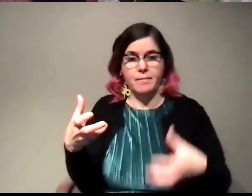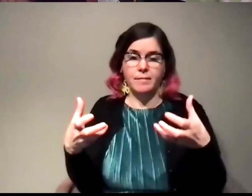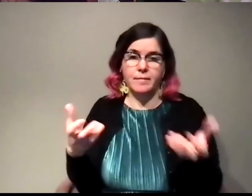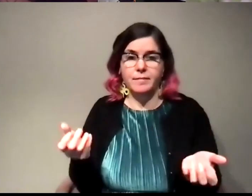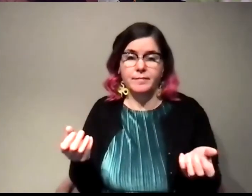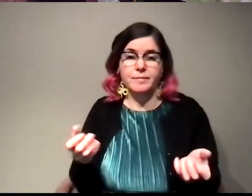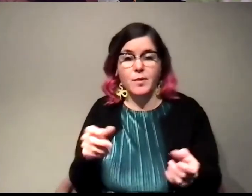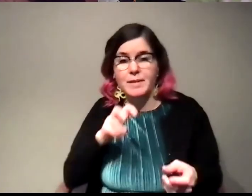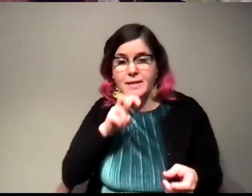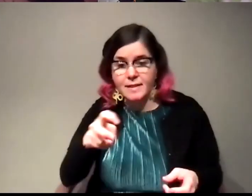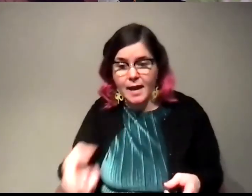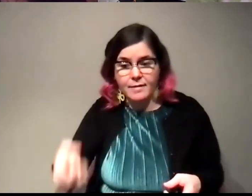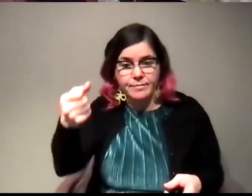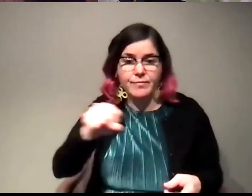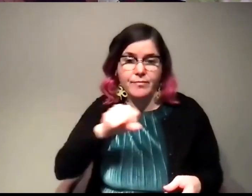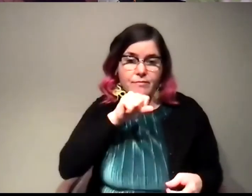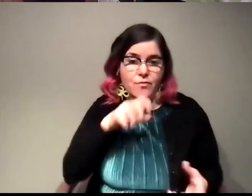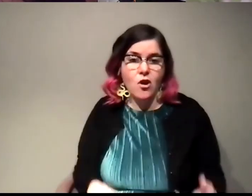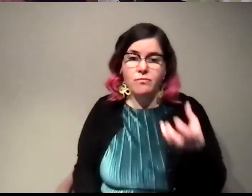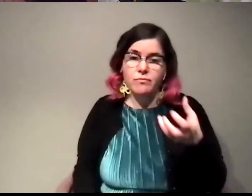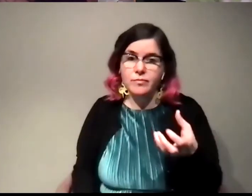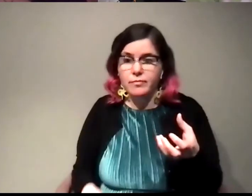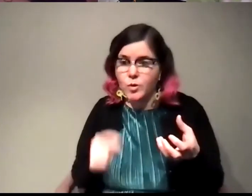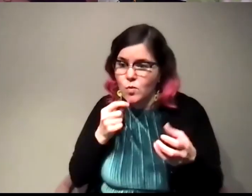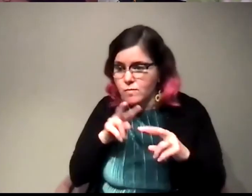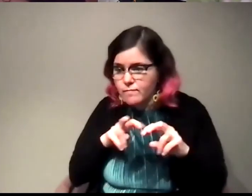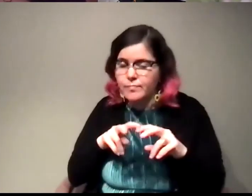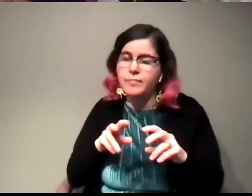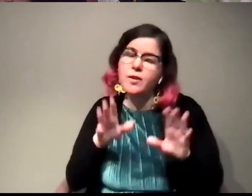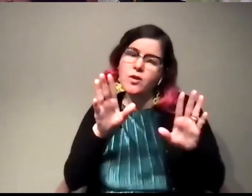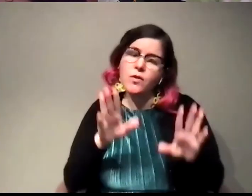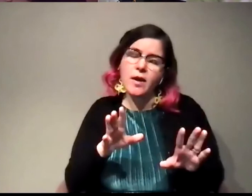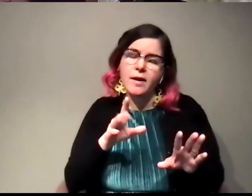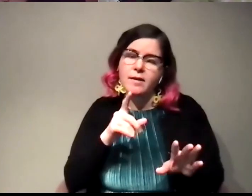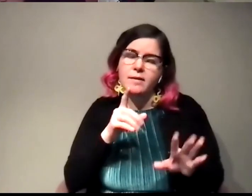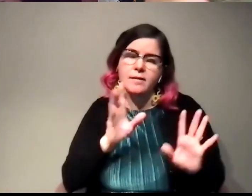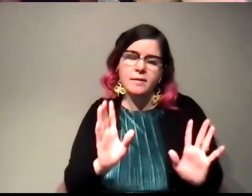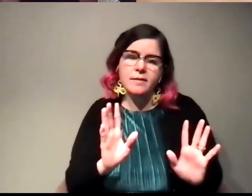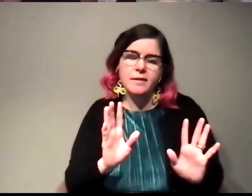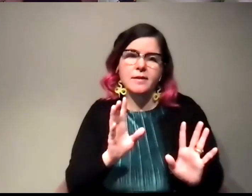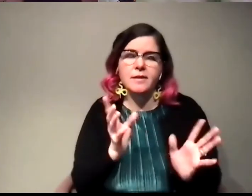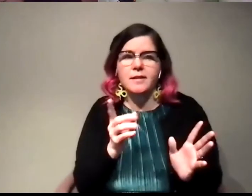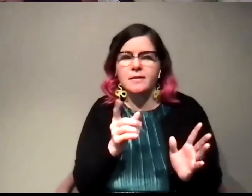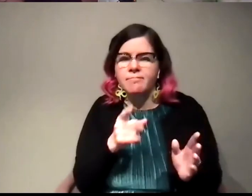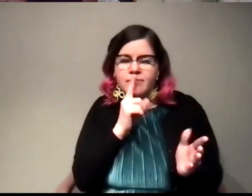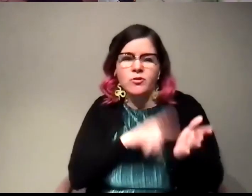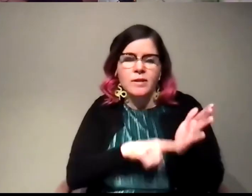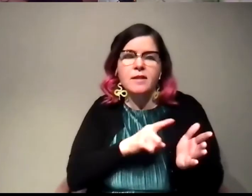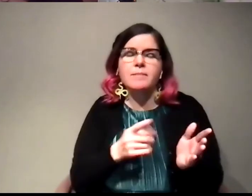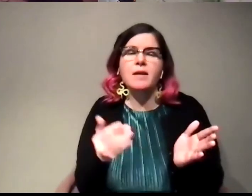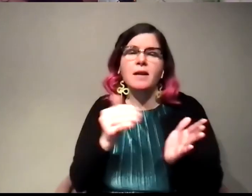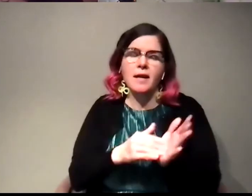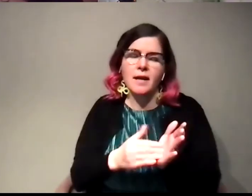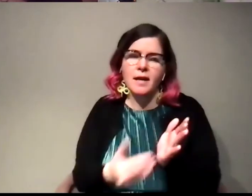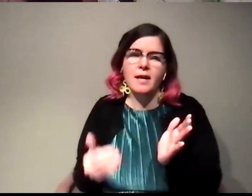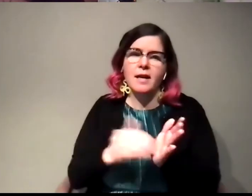picking up a snake, picking up a frog and checking it out. It's so cool. And that's great. And I don't want to discredit that, but the more time passes, the more researchers sort